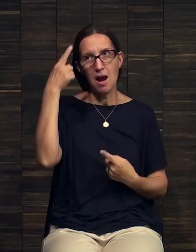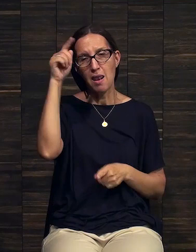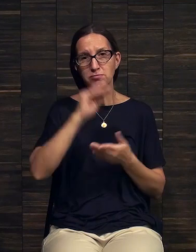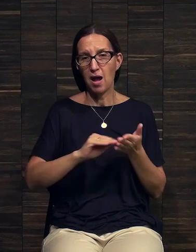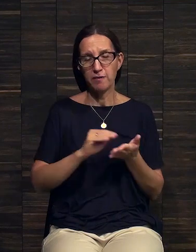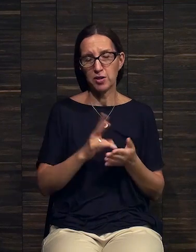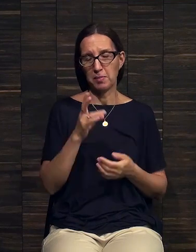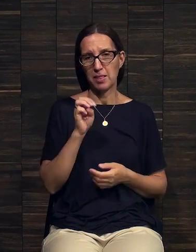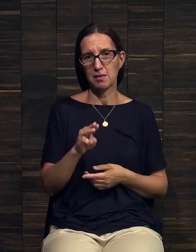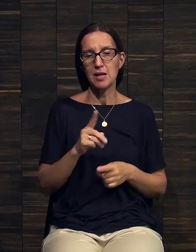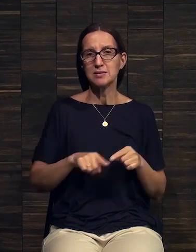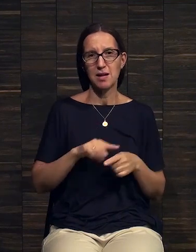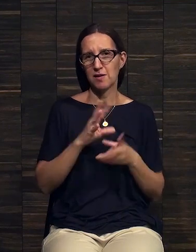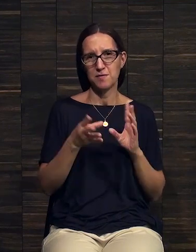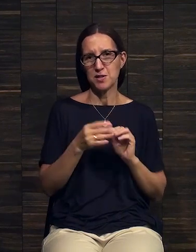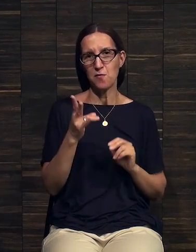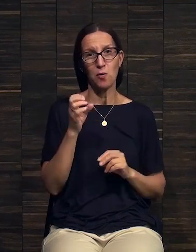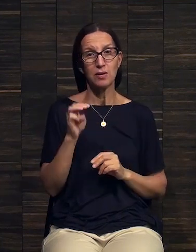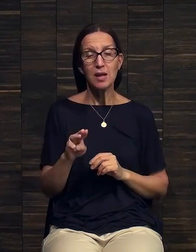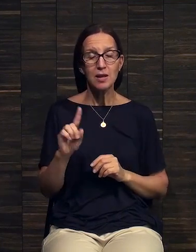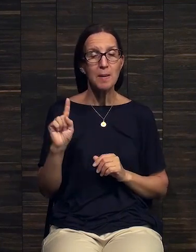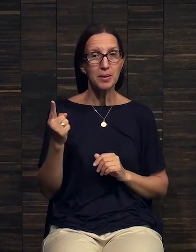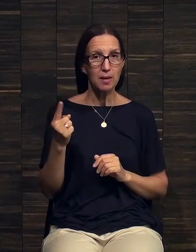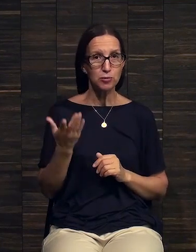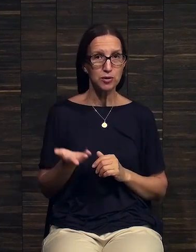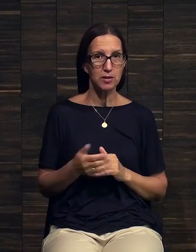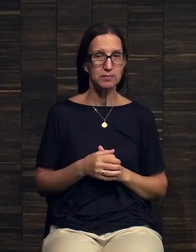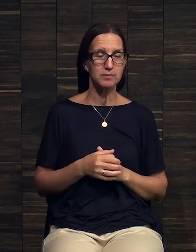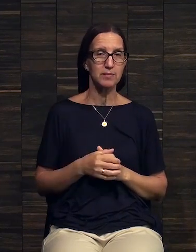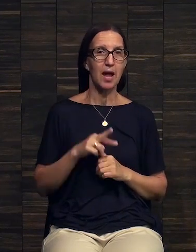it intentionally embedded by the authors? Probably not.